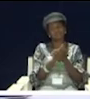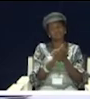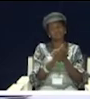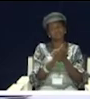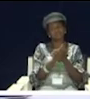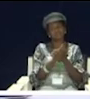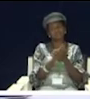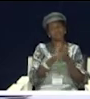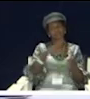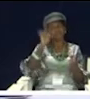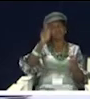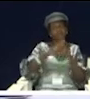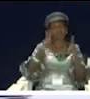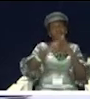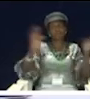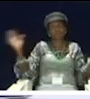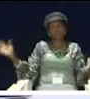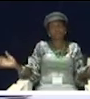that I found so encouraging